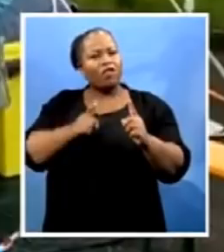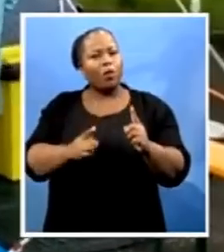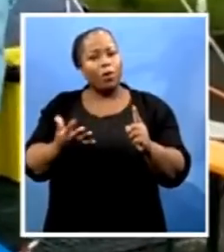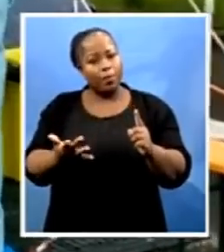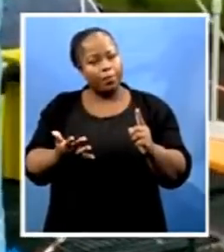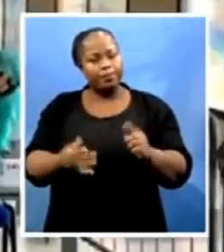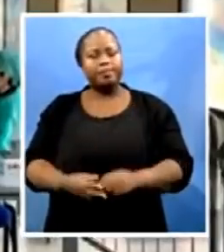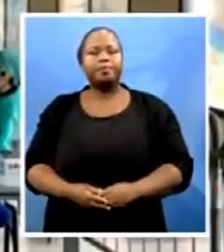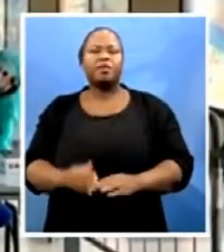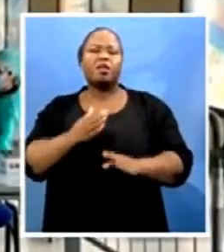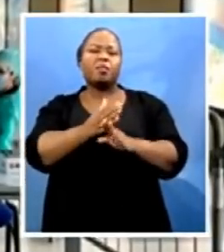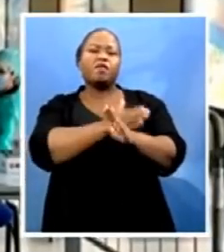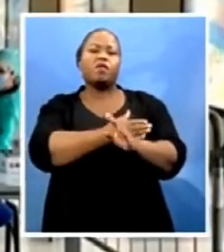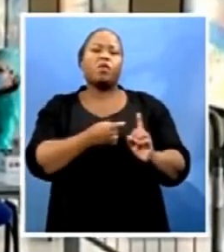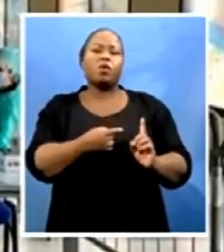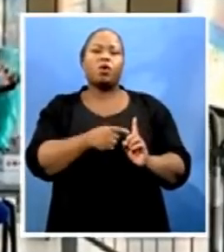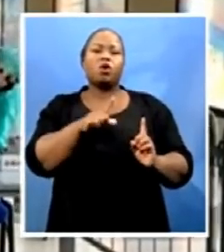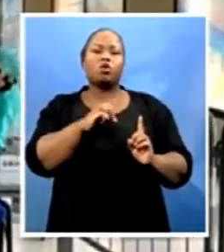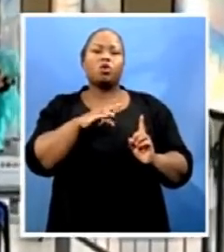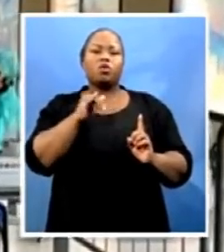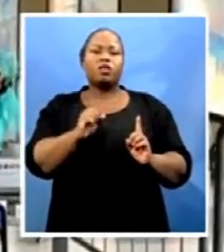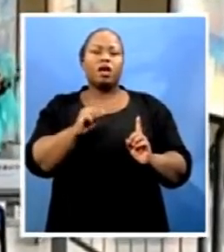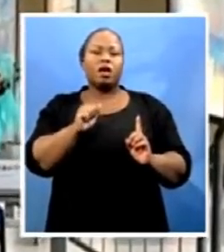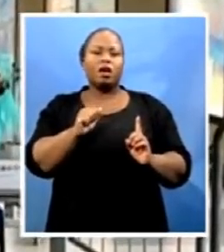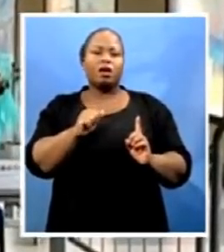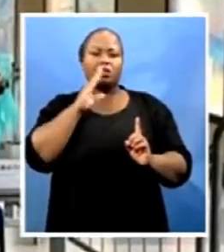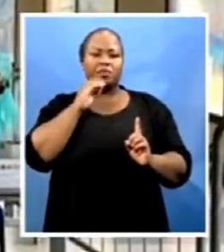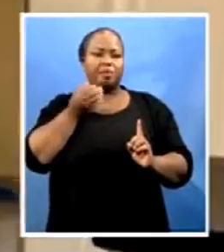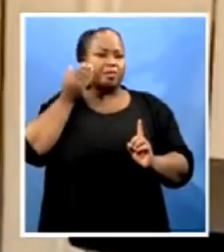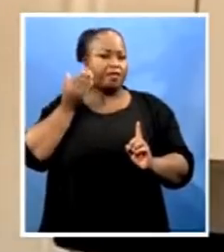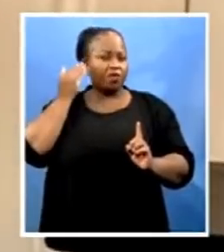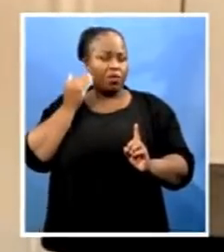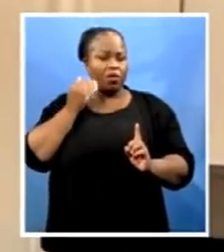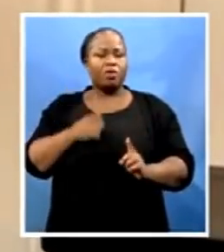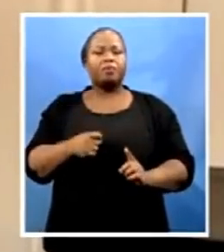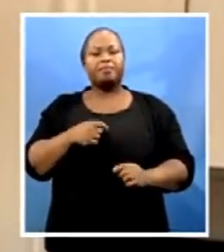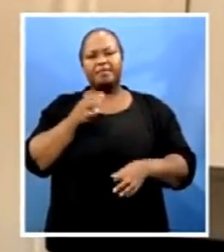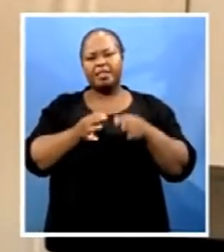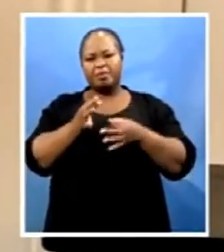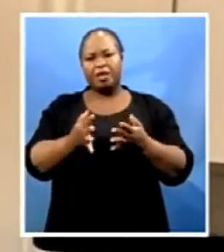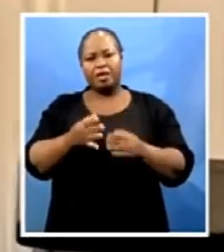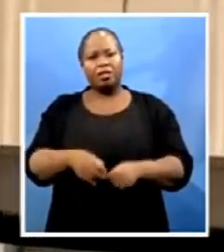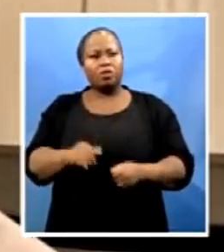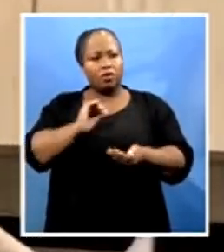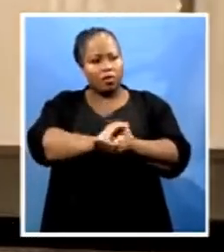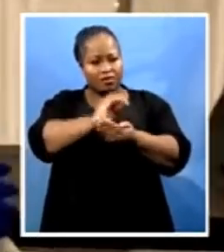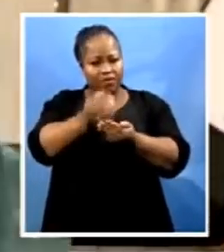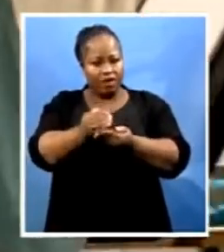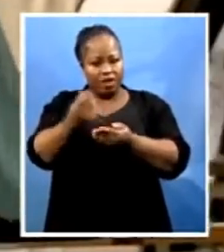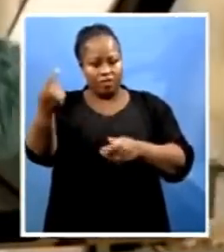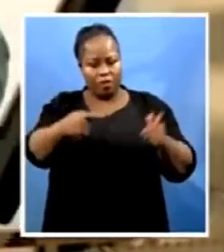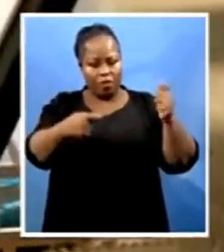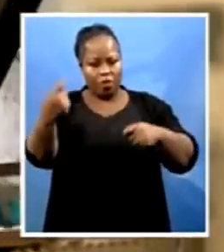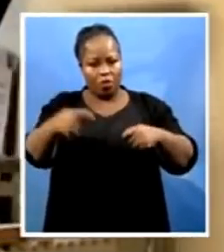opening remarks, the Solidarity Fund has a very, very clear mandate to support the national health